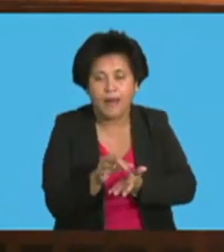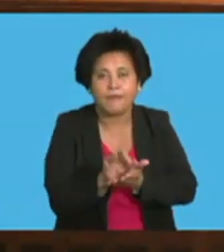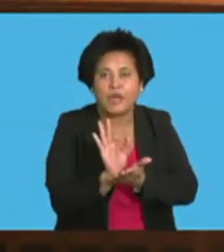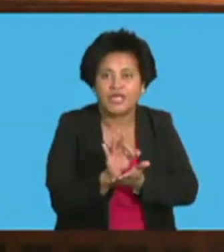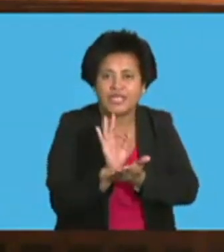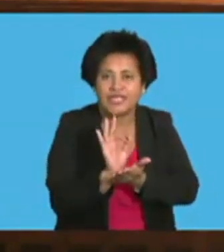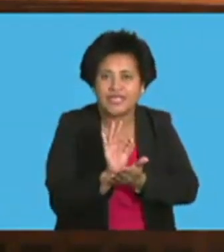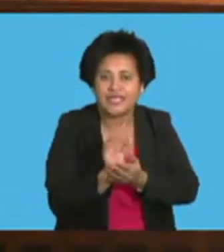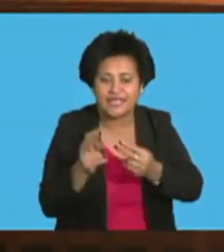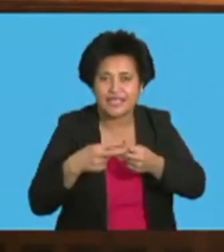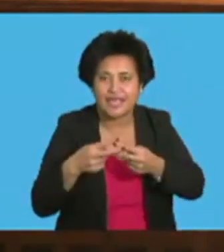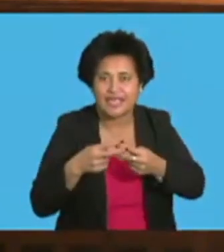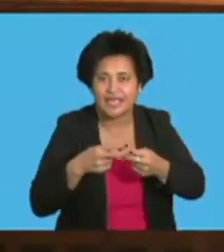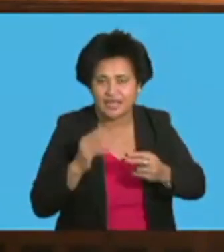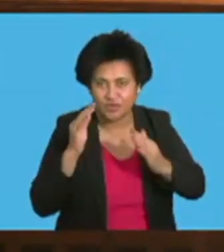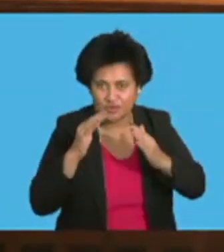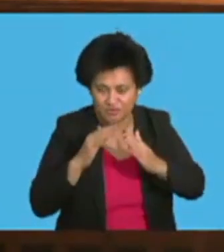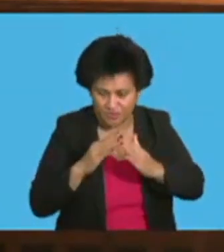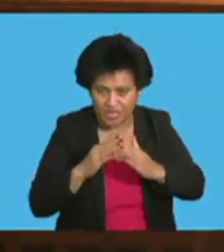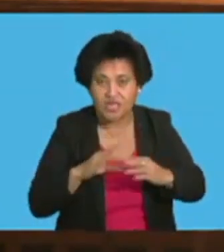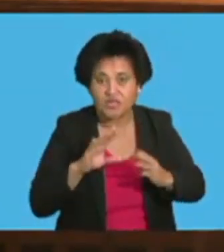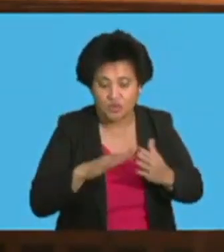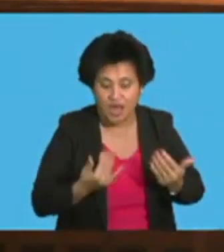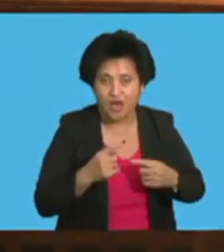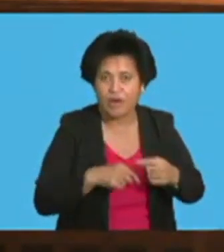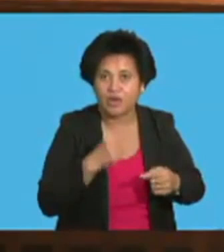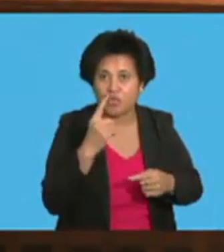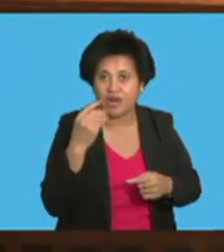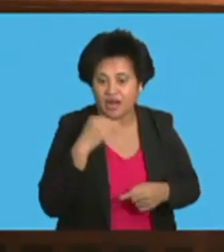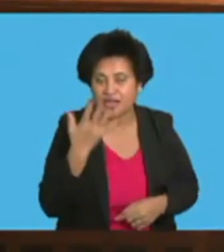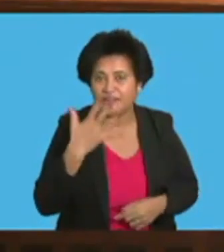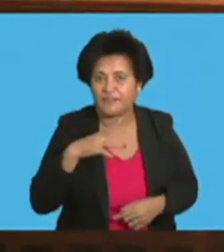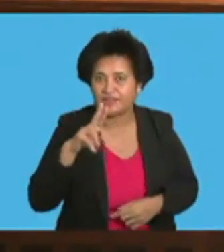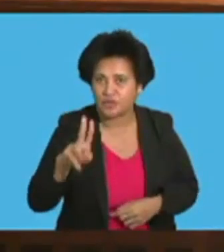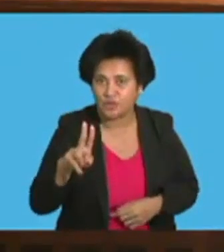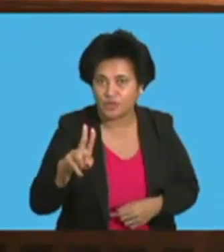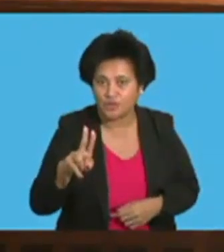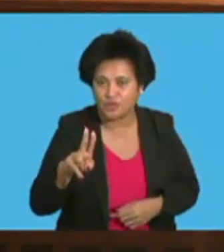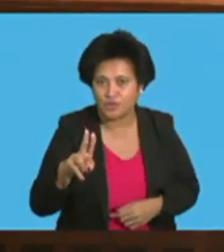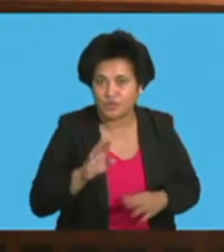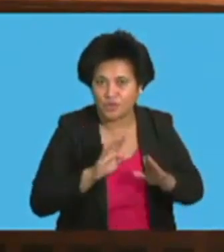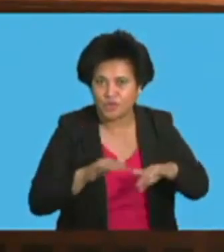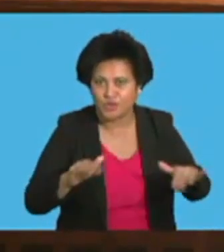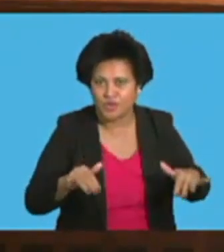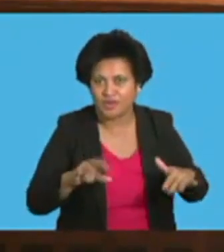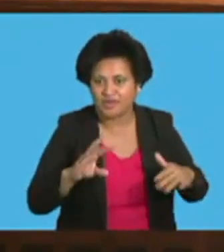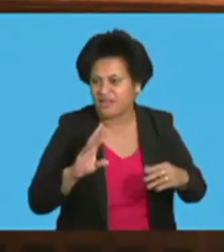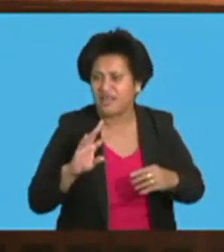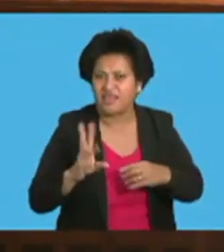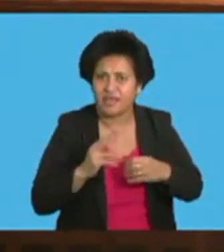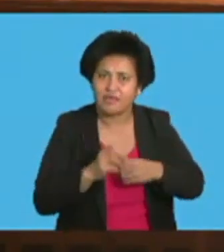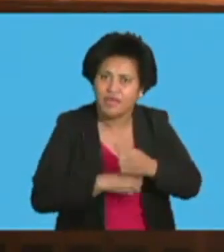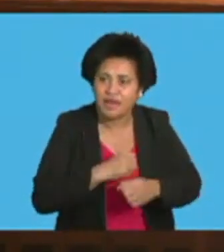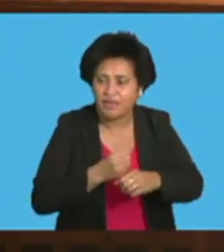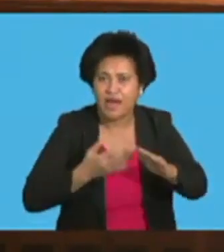currently 152 children under the care of the state. These children become wards of the state for different reasons. Some are